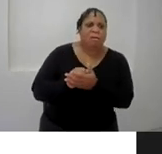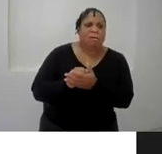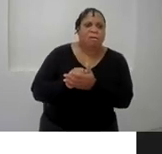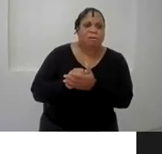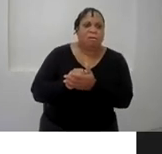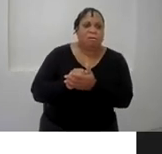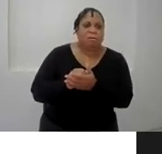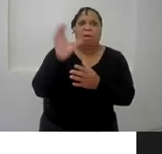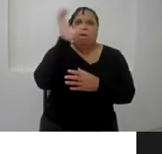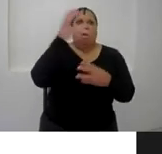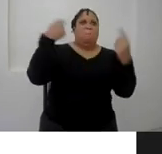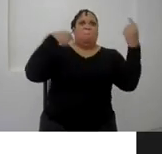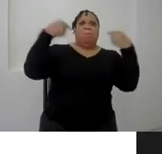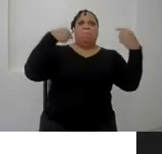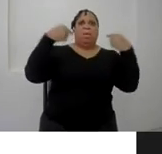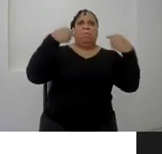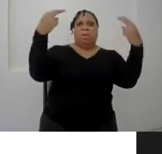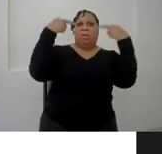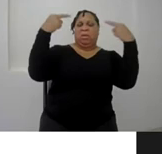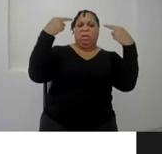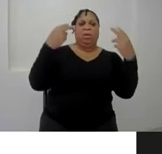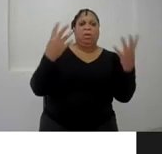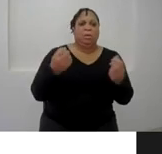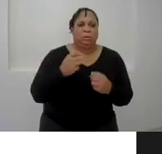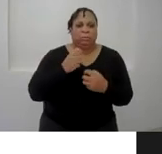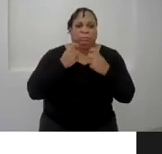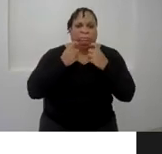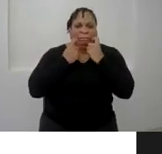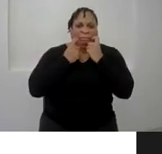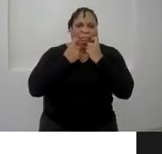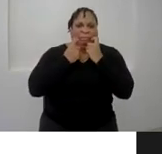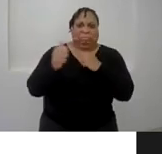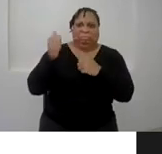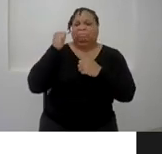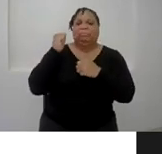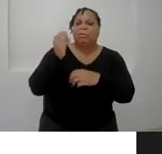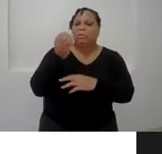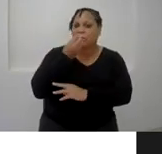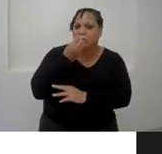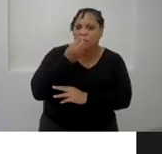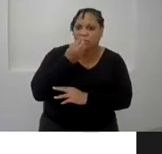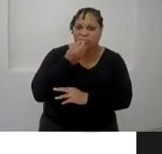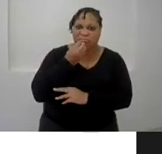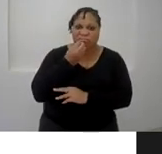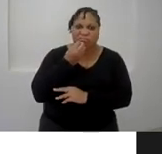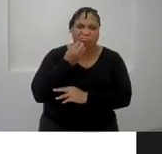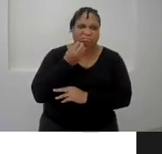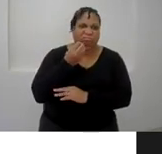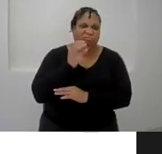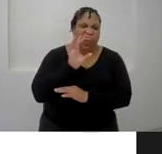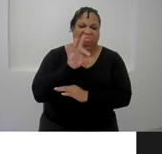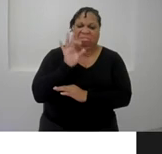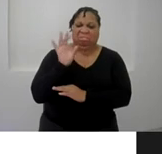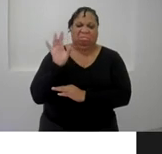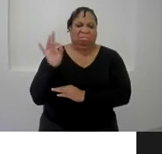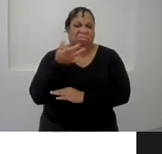attention seeking. She often clenches her mouth and refuses to eat. She's picky about what she eats,